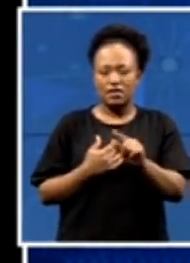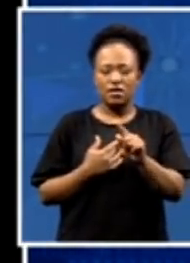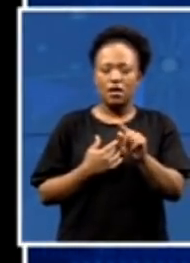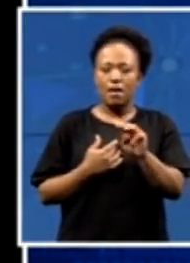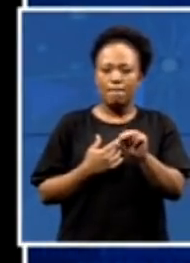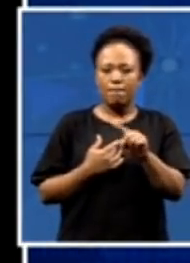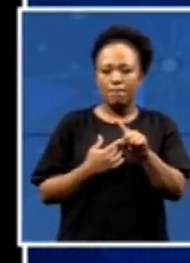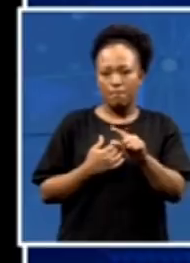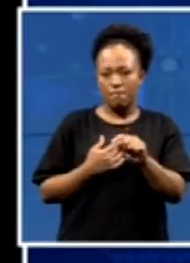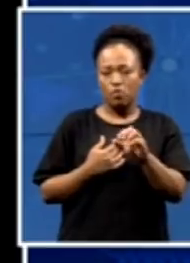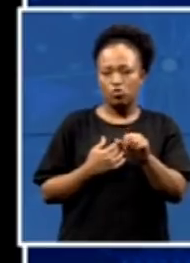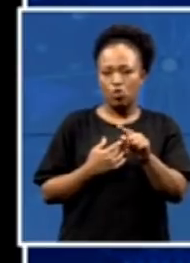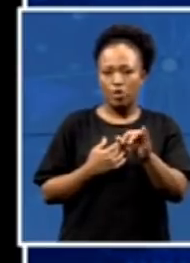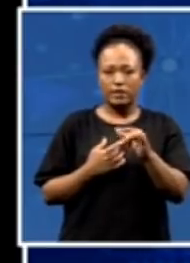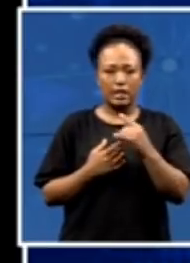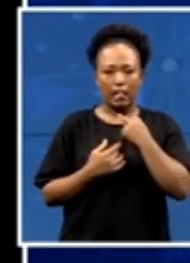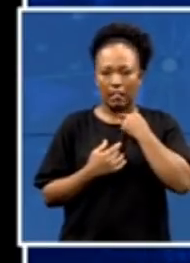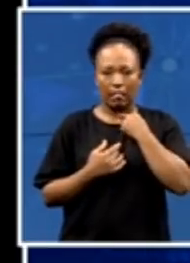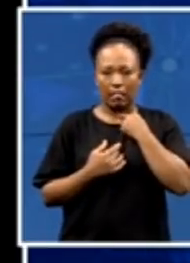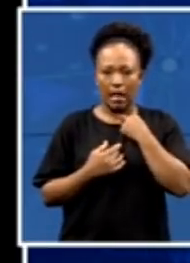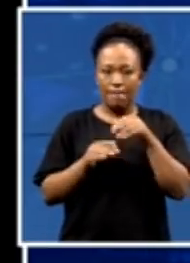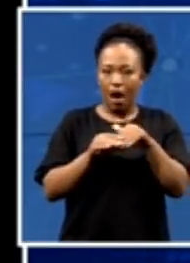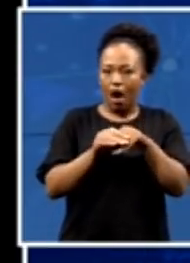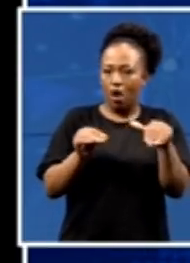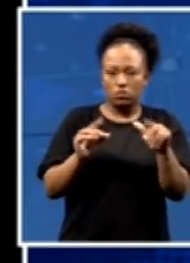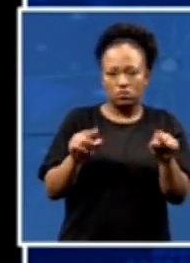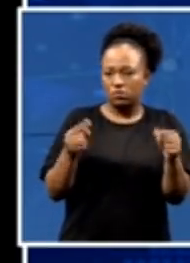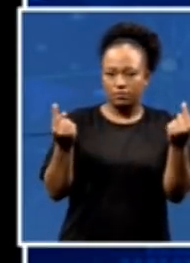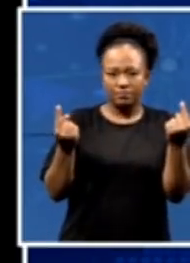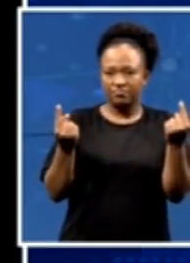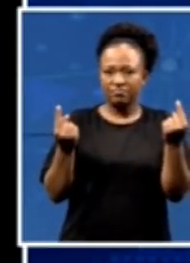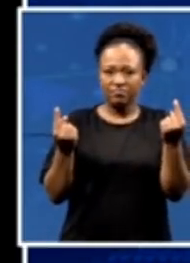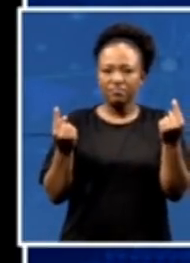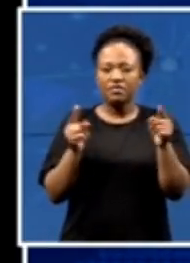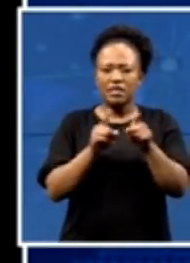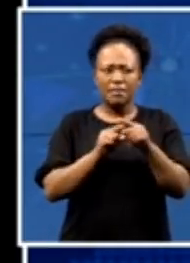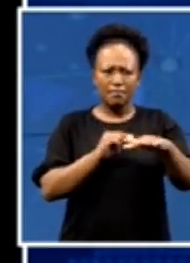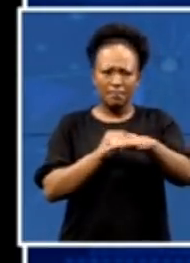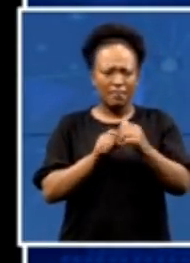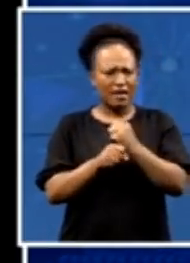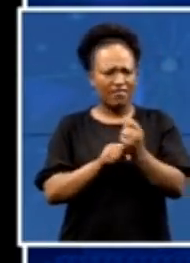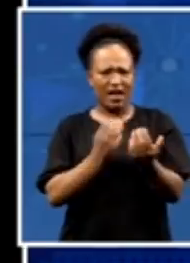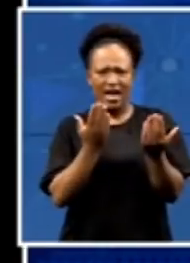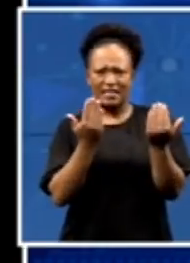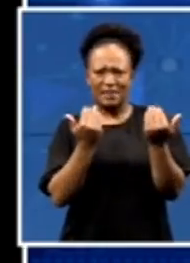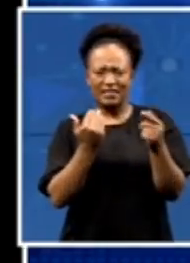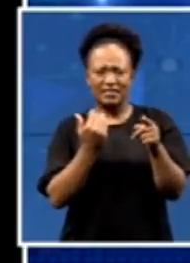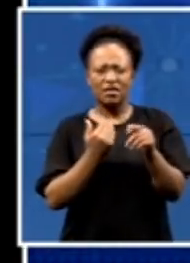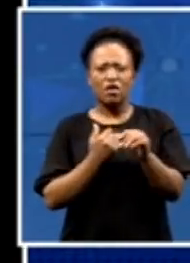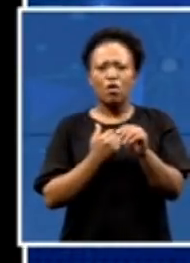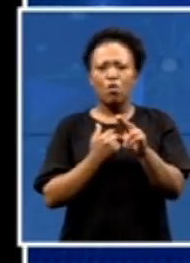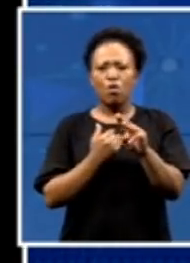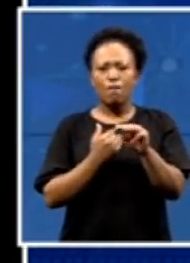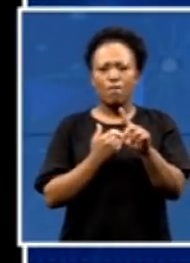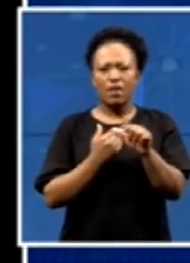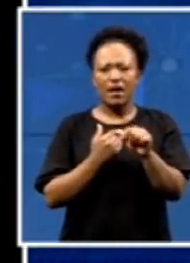point from where I'm staying at Manzimtoti. And nearby areas such as Makuta, Umlazi, Prospecting, the